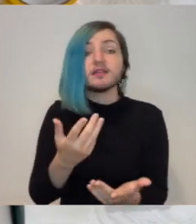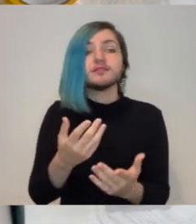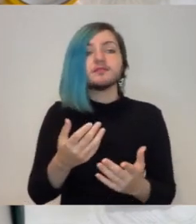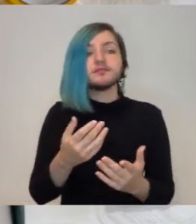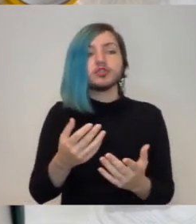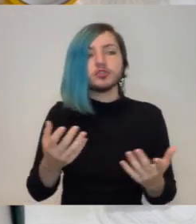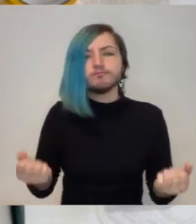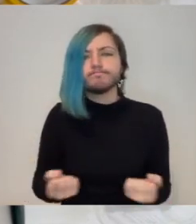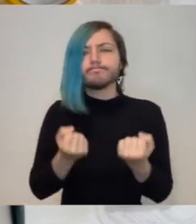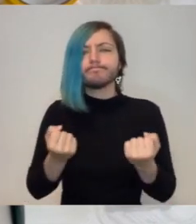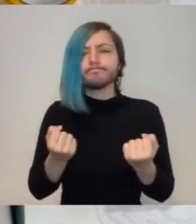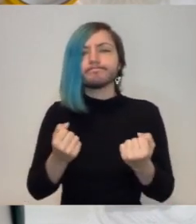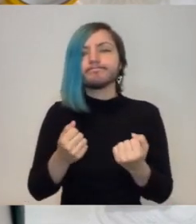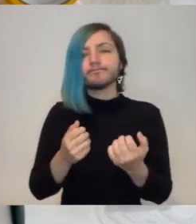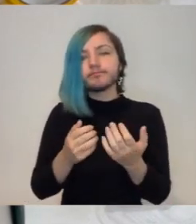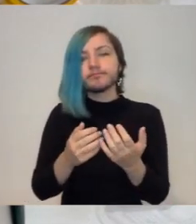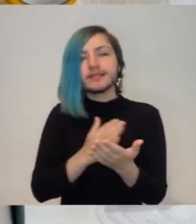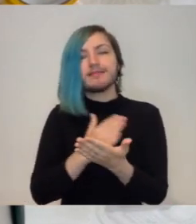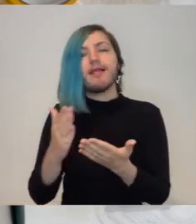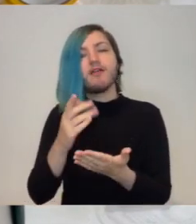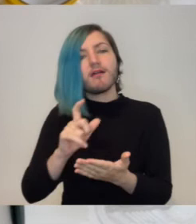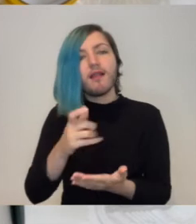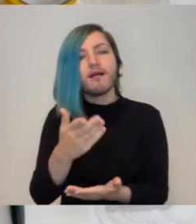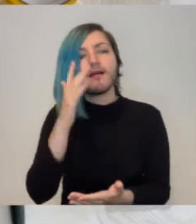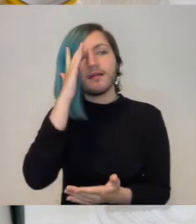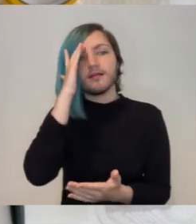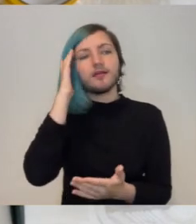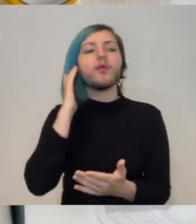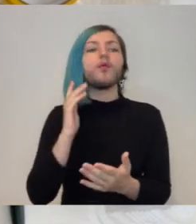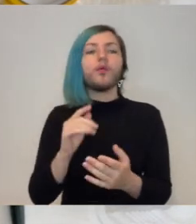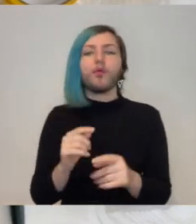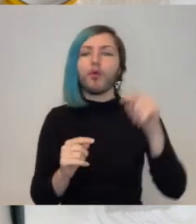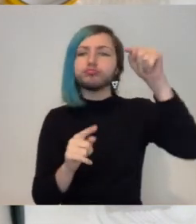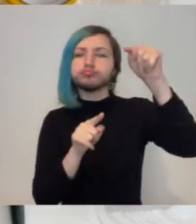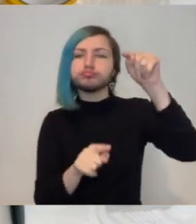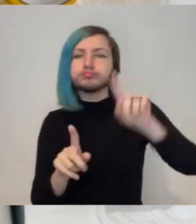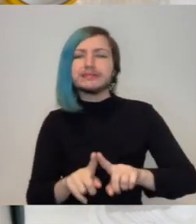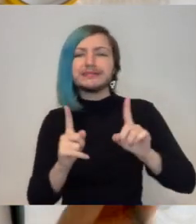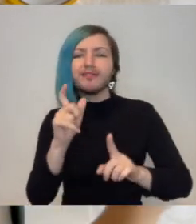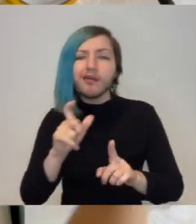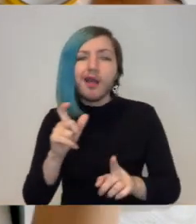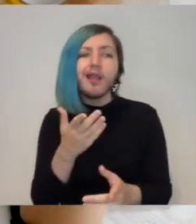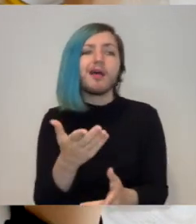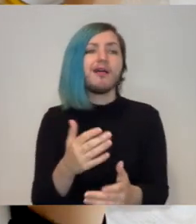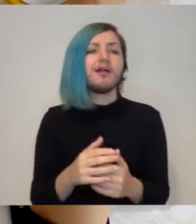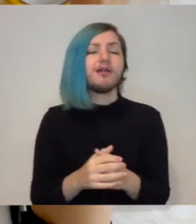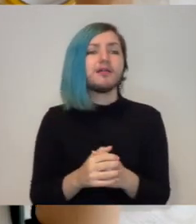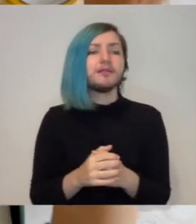a stronger, defined difference in colours that can be